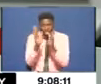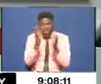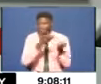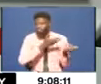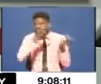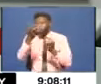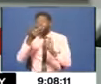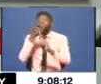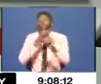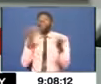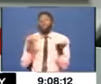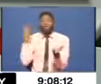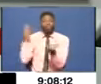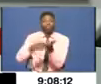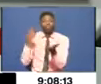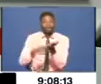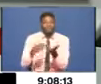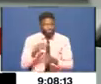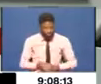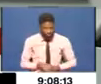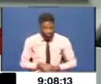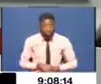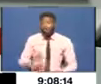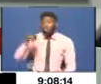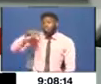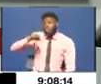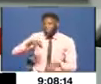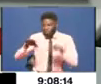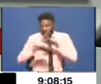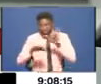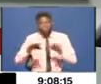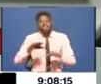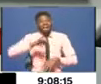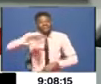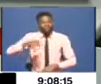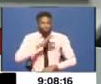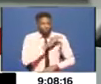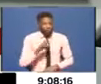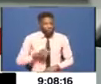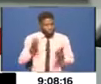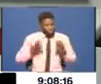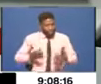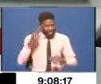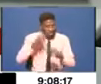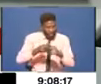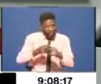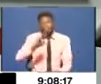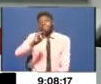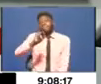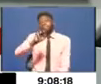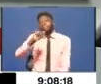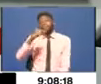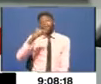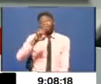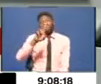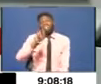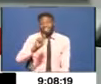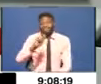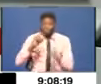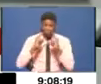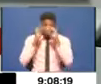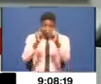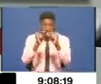from Uganda. According to Ruiru Deputy County Commissioner Margaret Mbugua, the sugar, which was